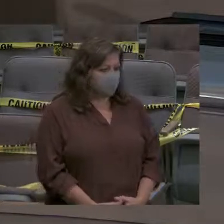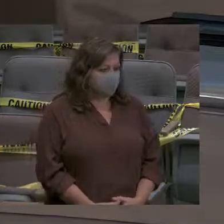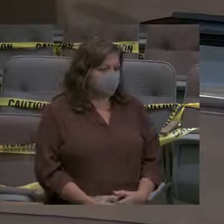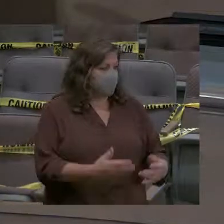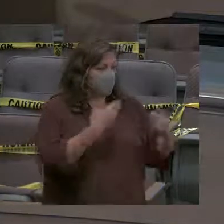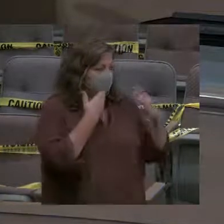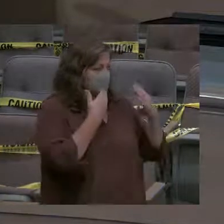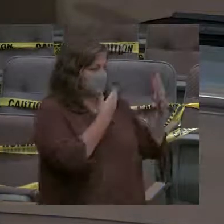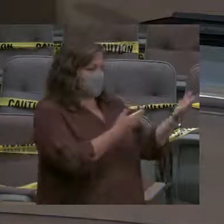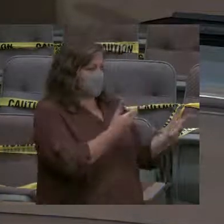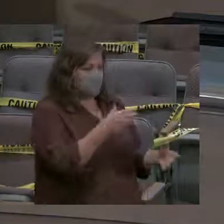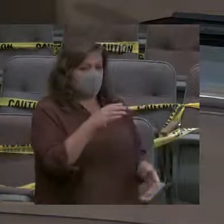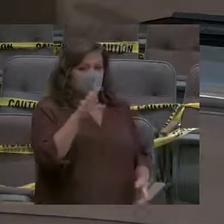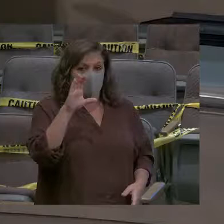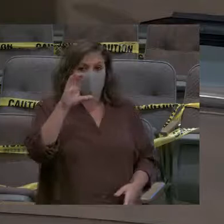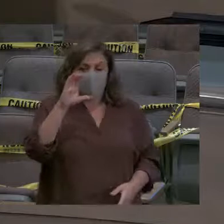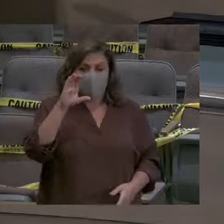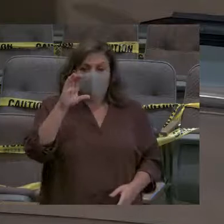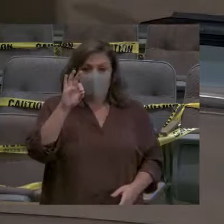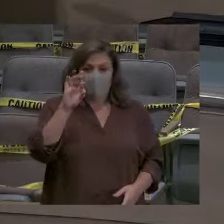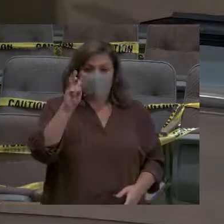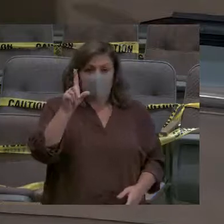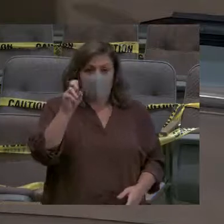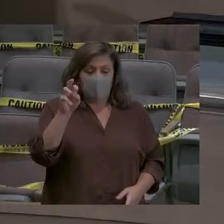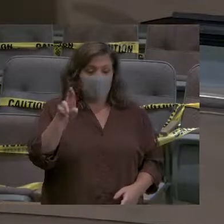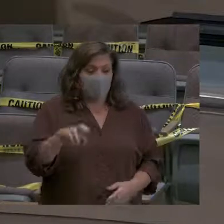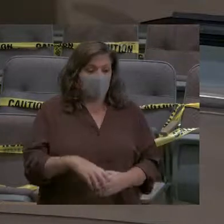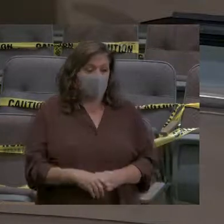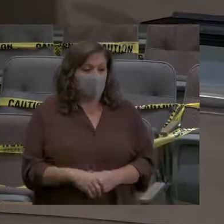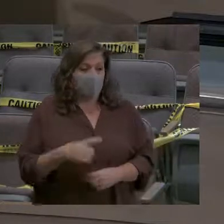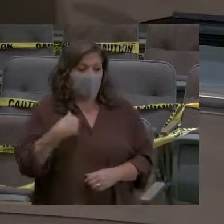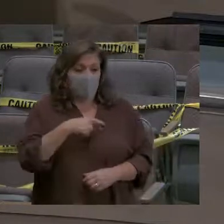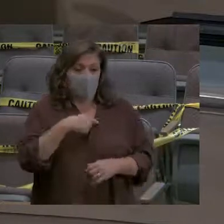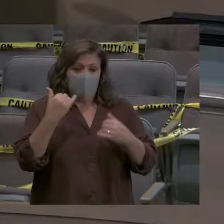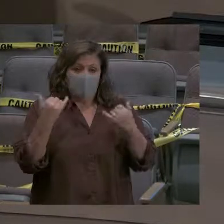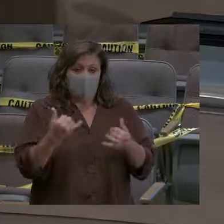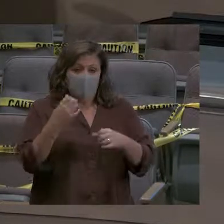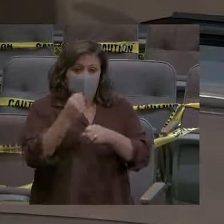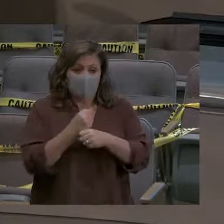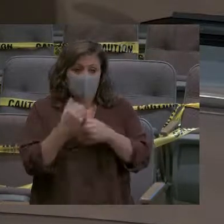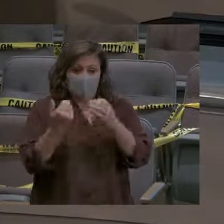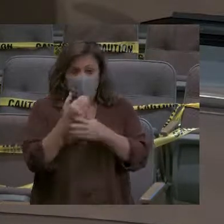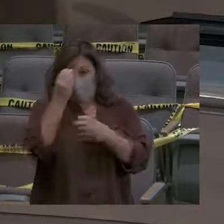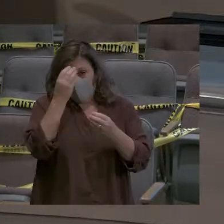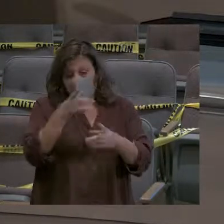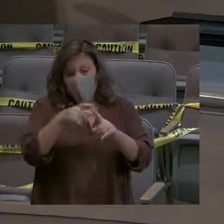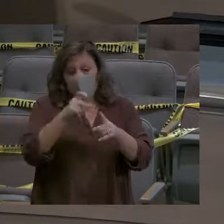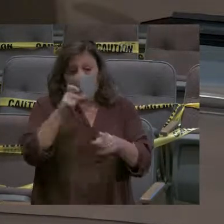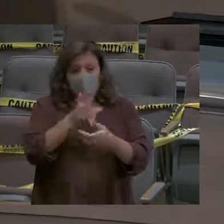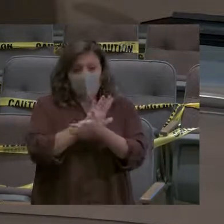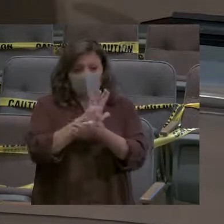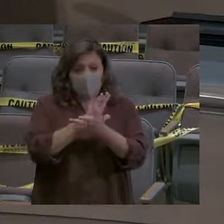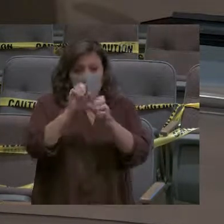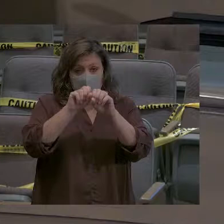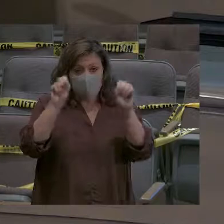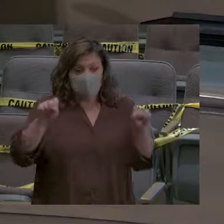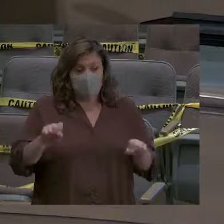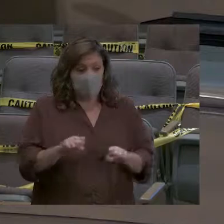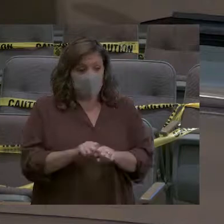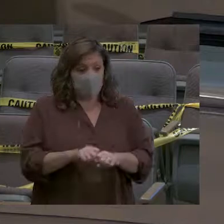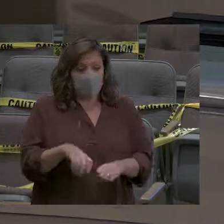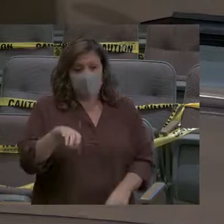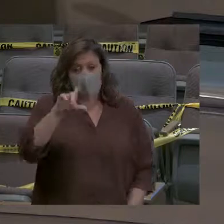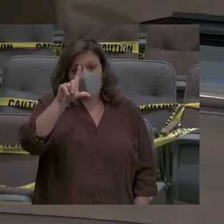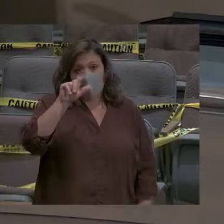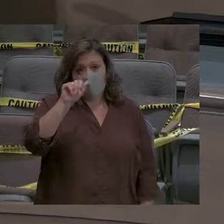Thank you, Coroner Fowler, for your report. We will now receive an update from Dougherty County School System. Ms.